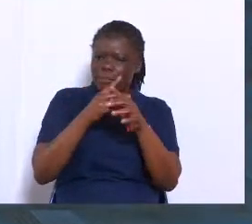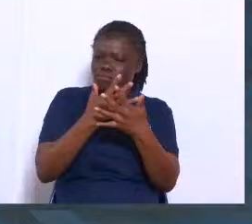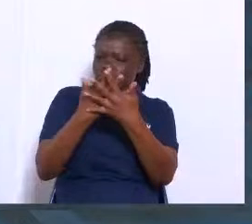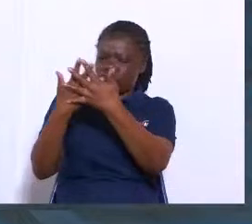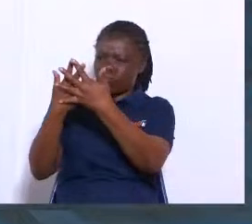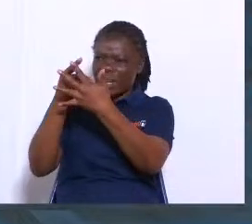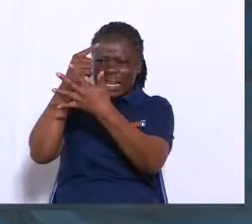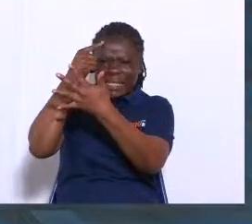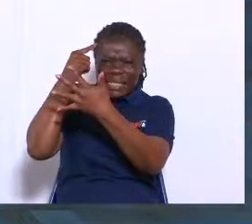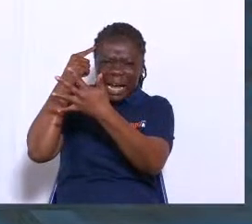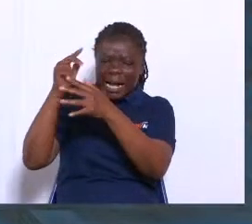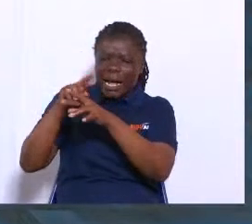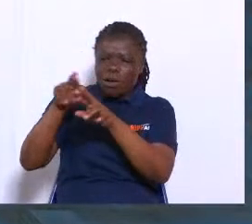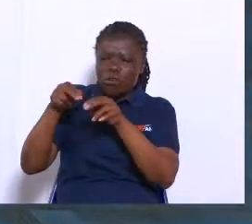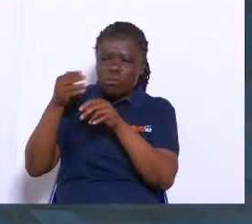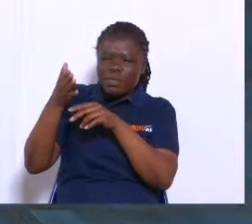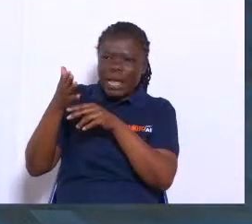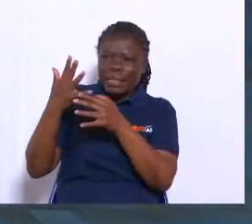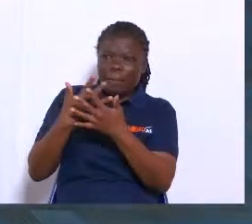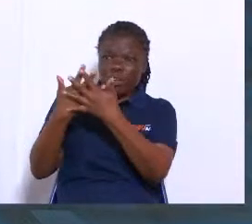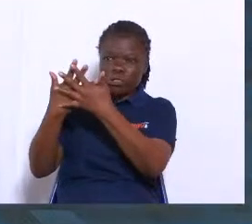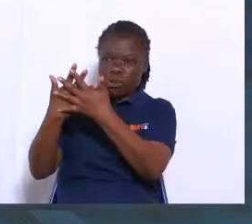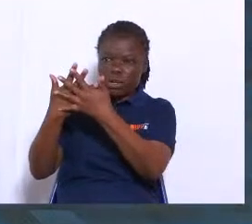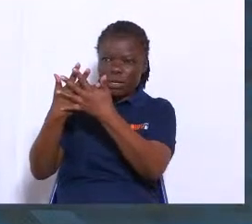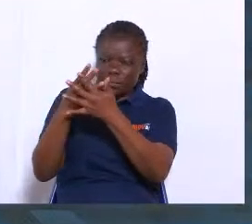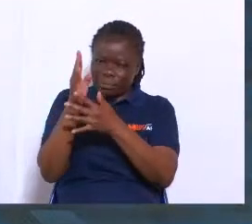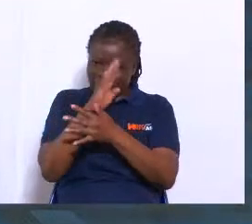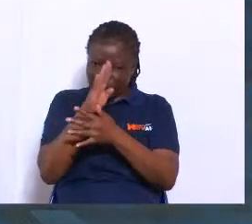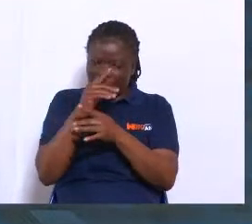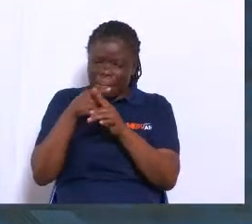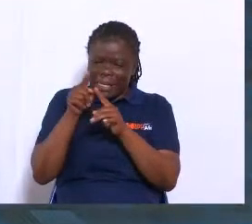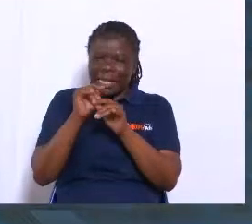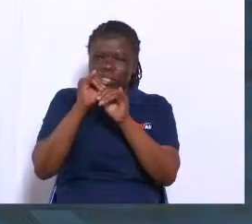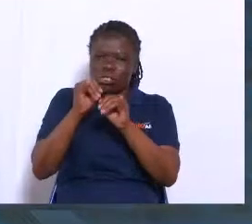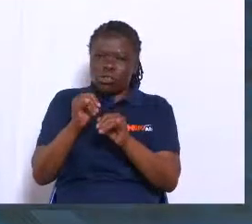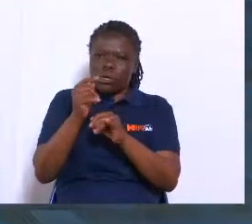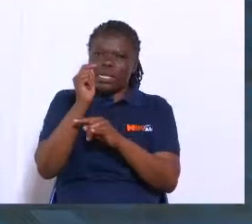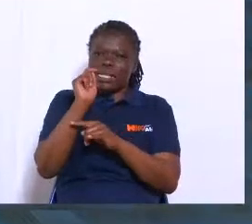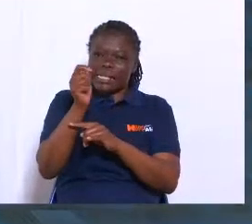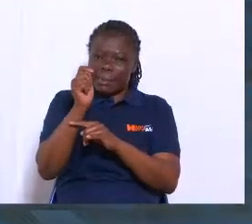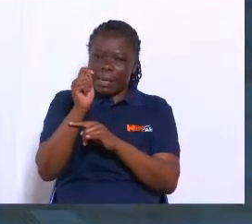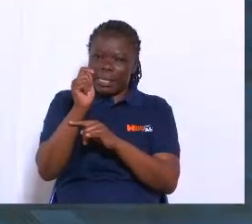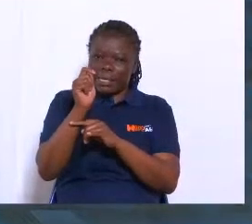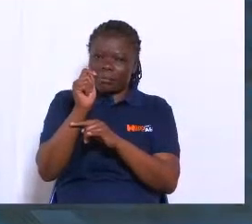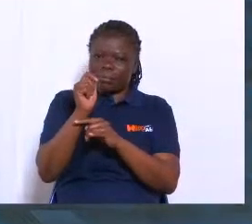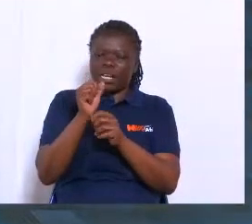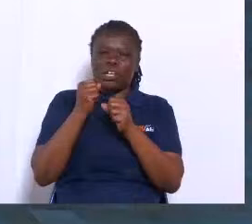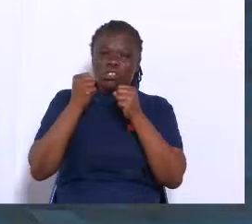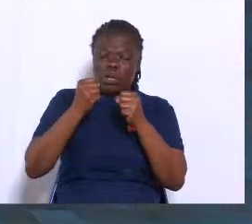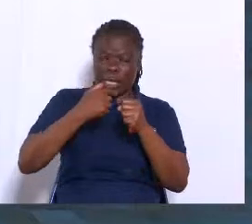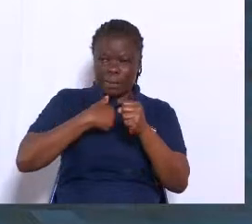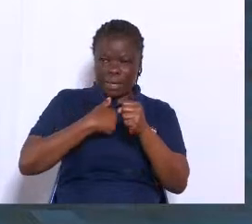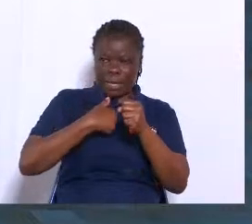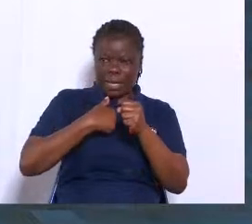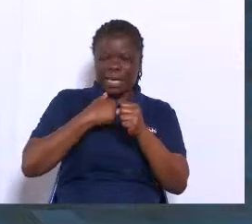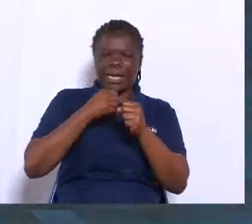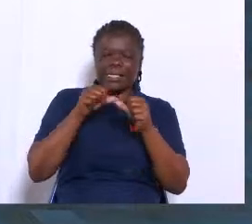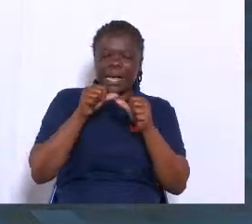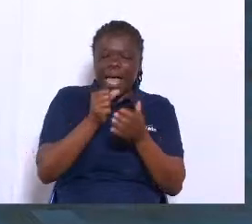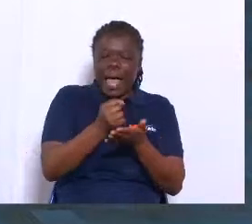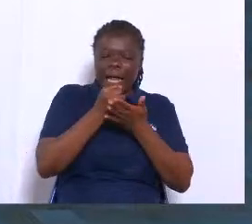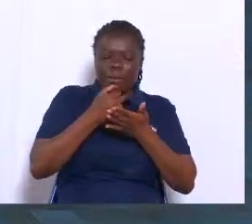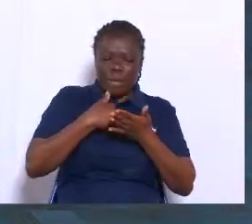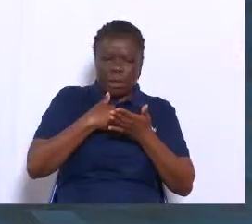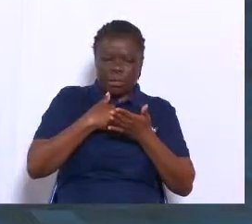dark dungeon. But the Bible sustained me. The Bible strengthened me. I read the promises